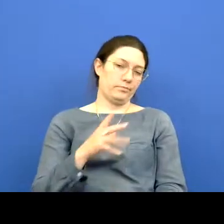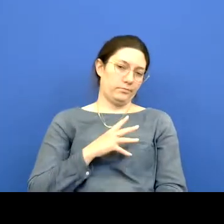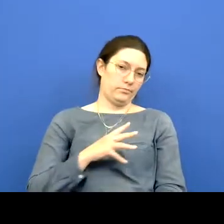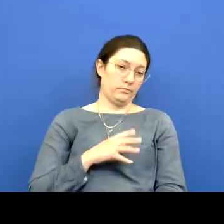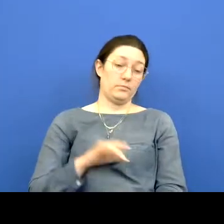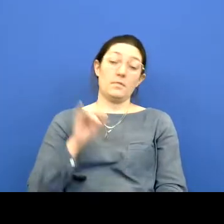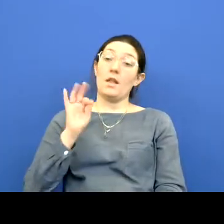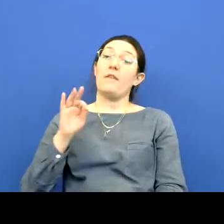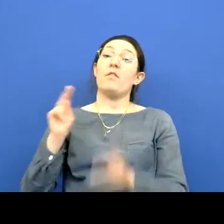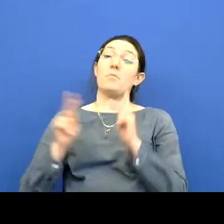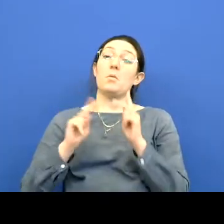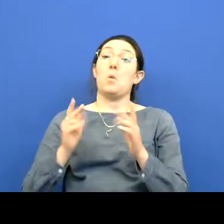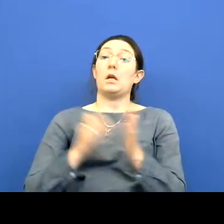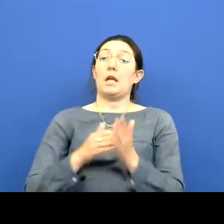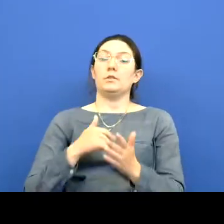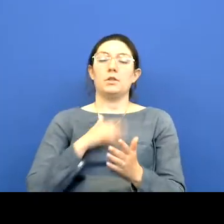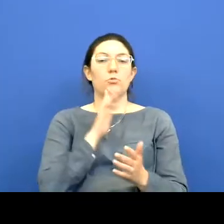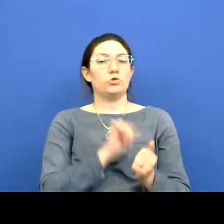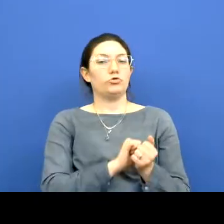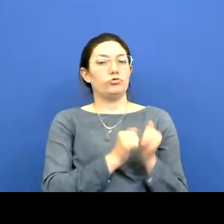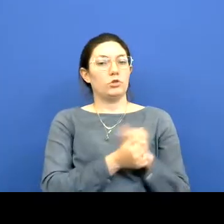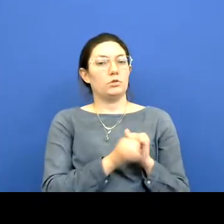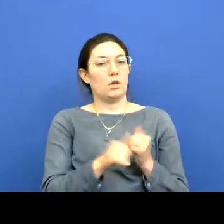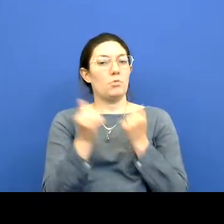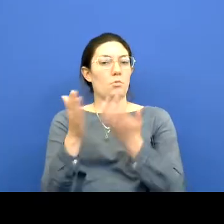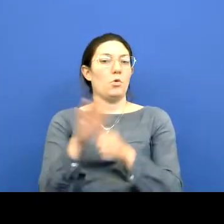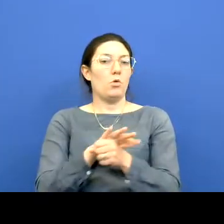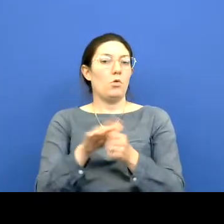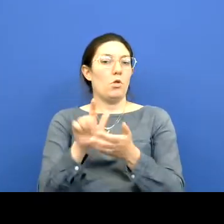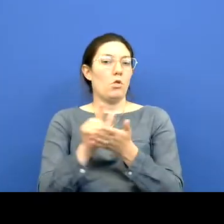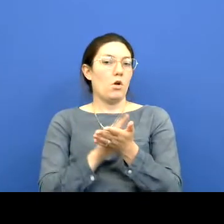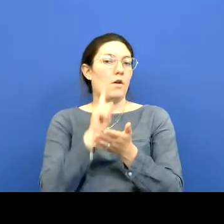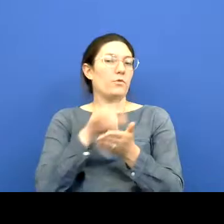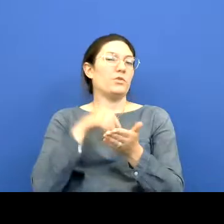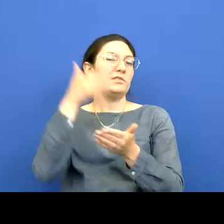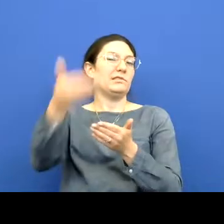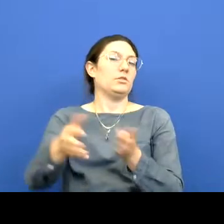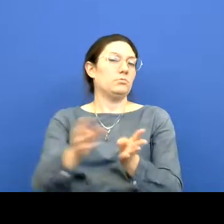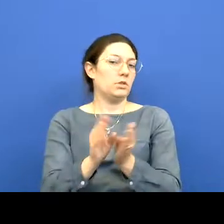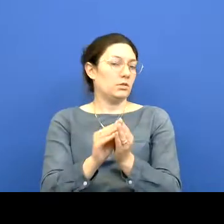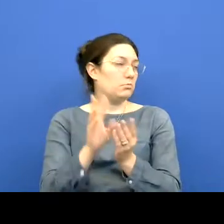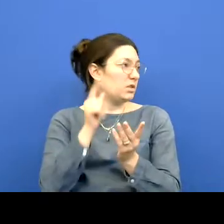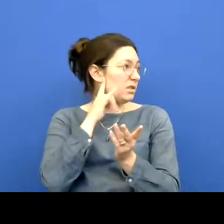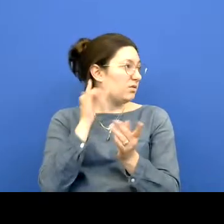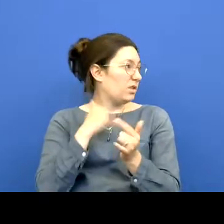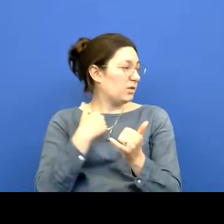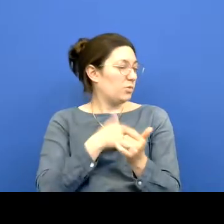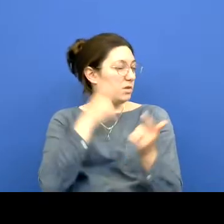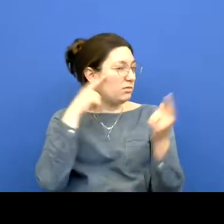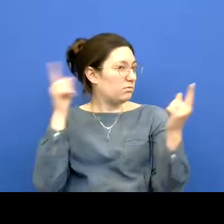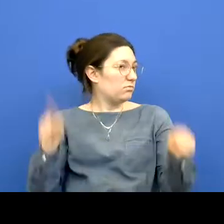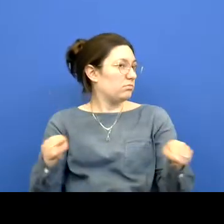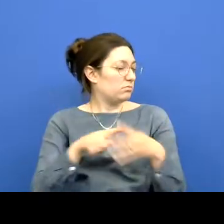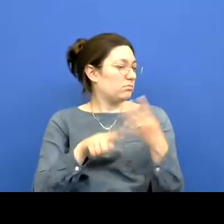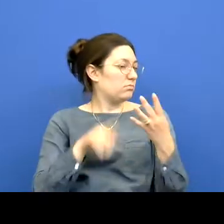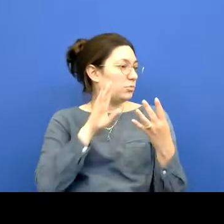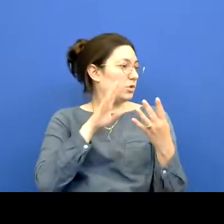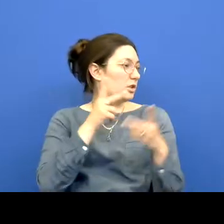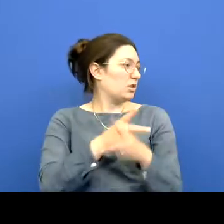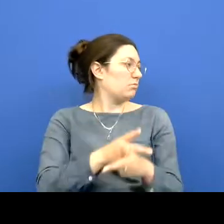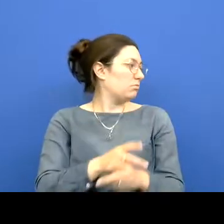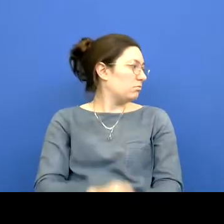people were against it, I was gonna change the proposed local law for next meeting. But it sounds like we'll leave it with the